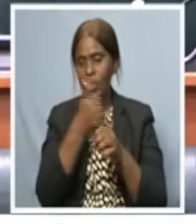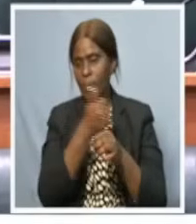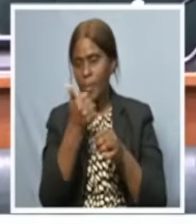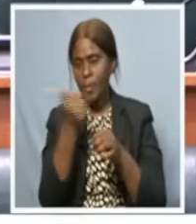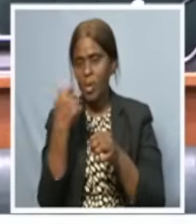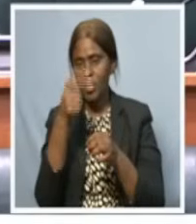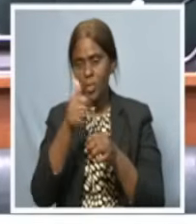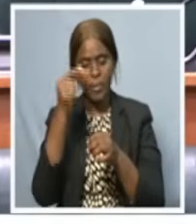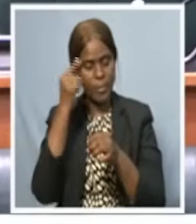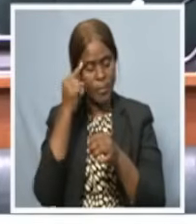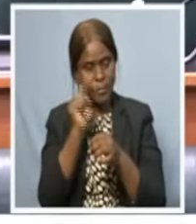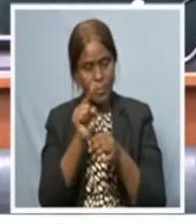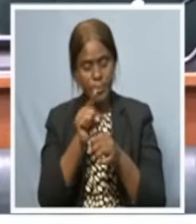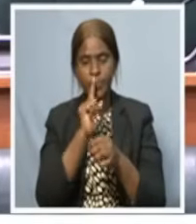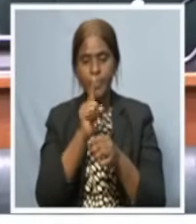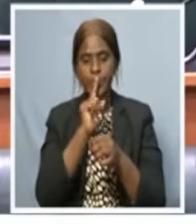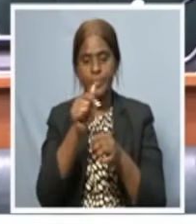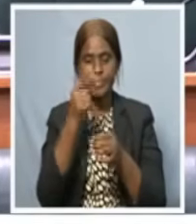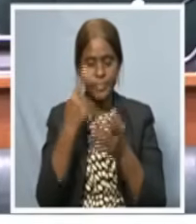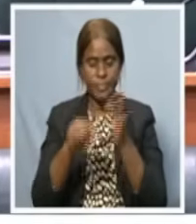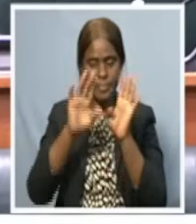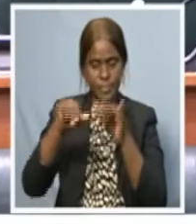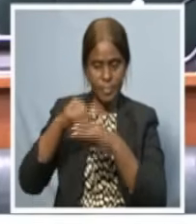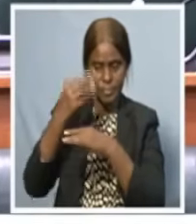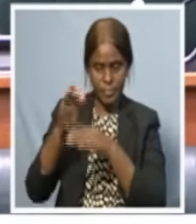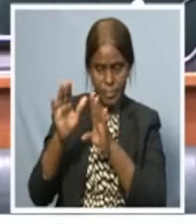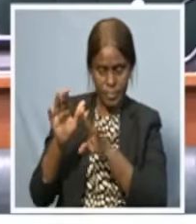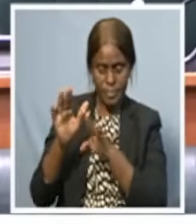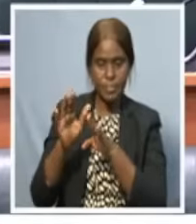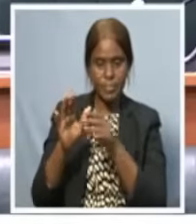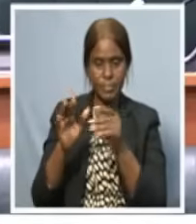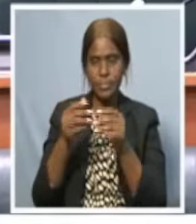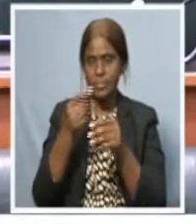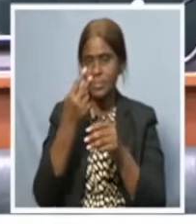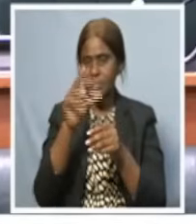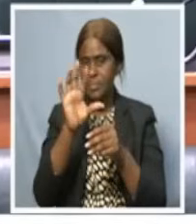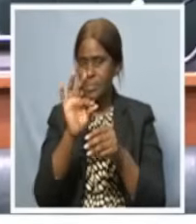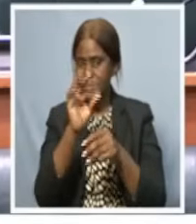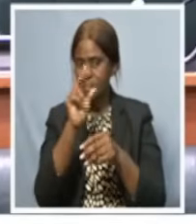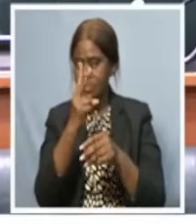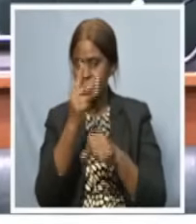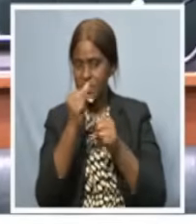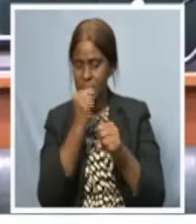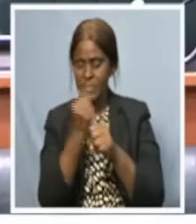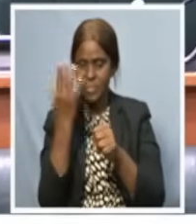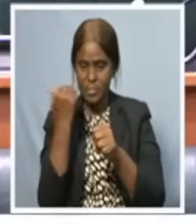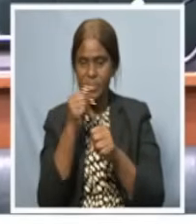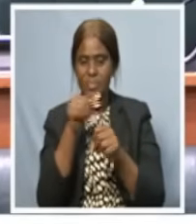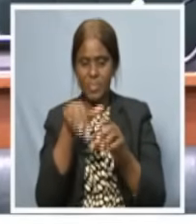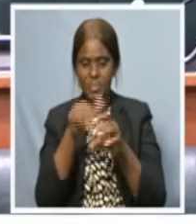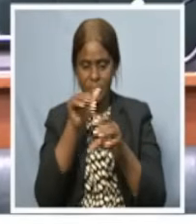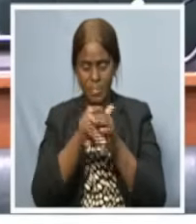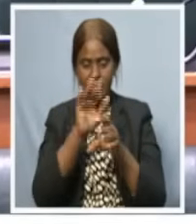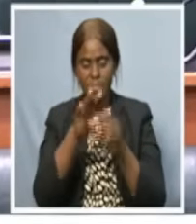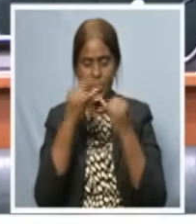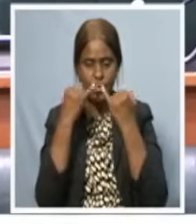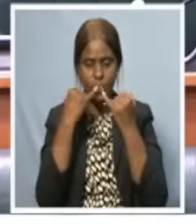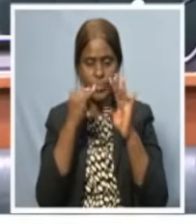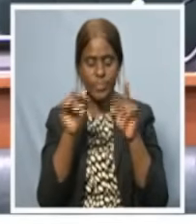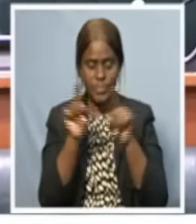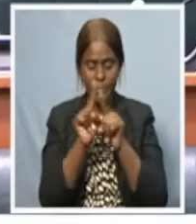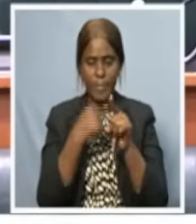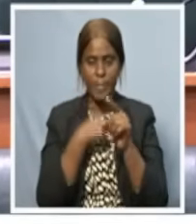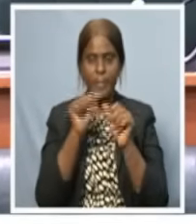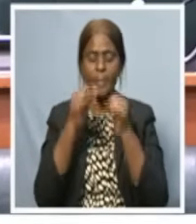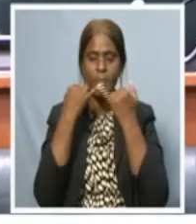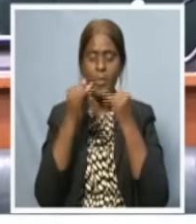who thought they were left out more than 3 years ago are found on the database. And I